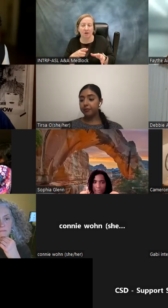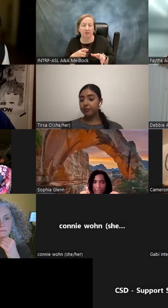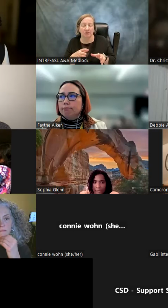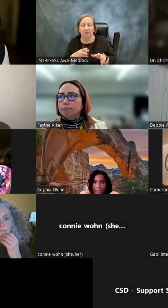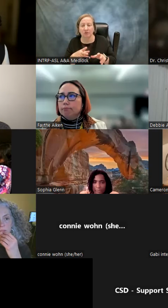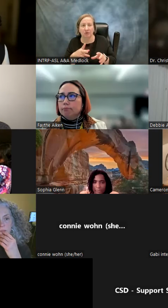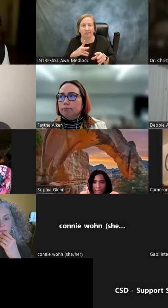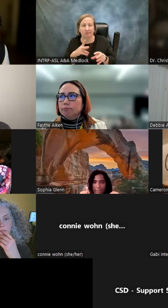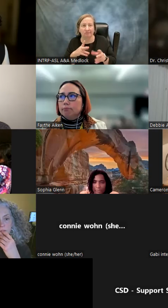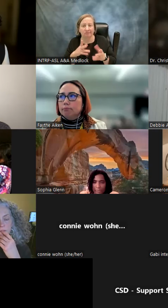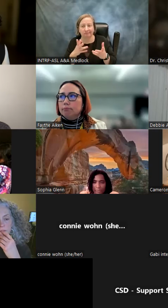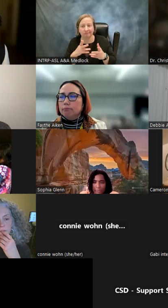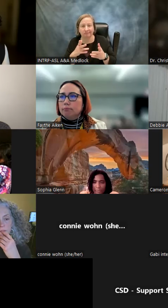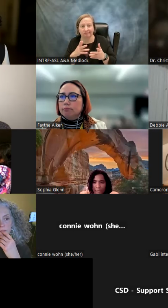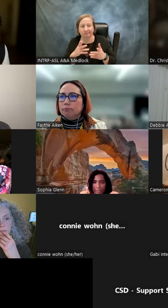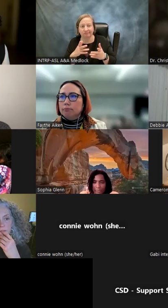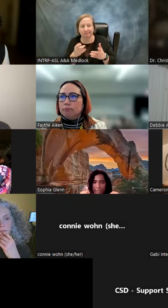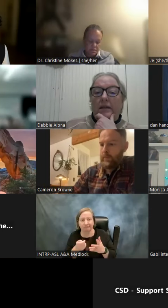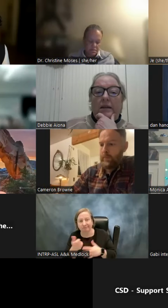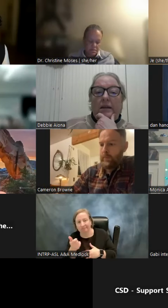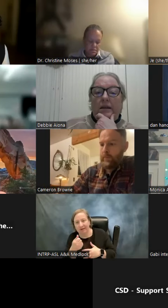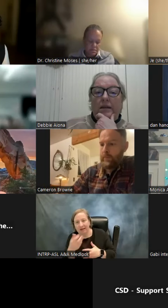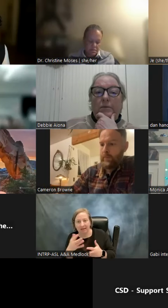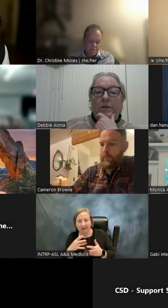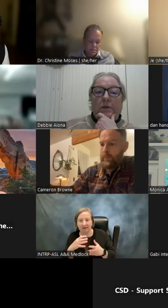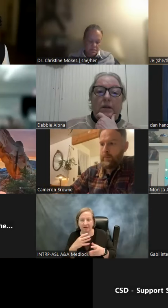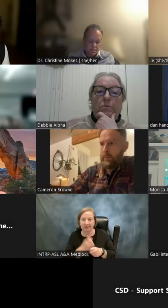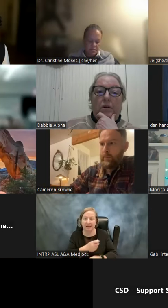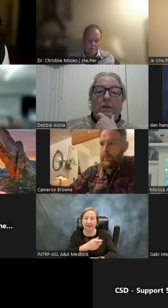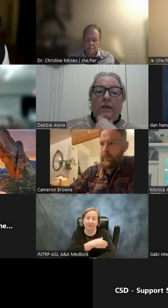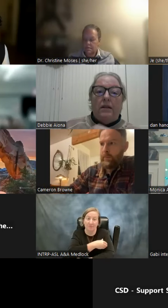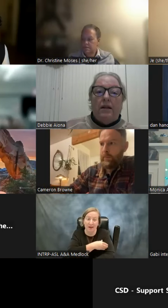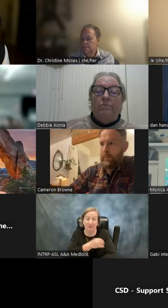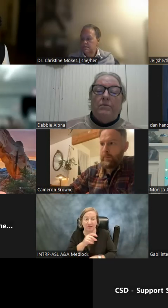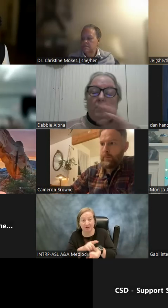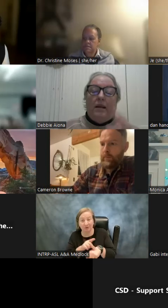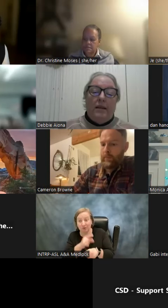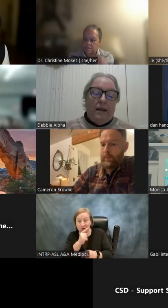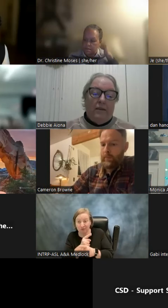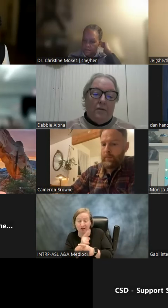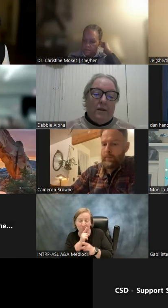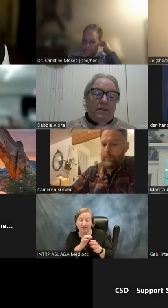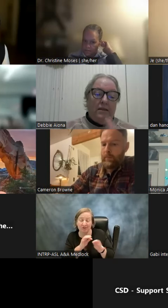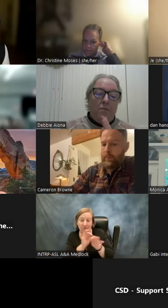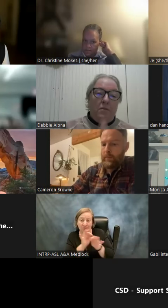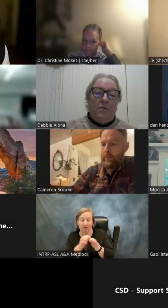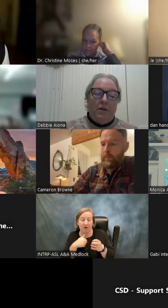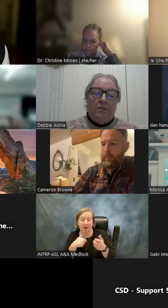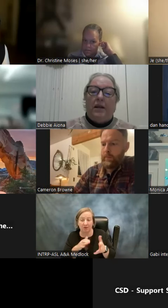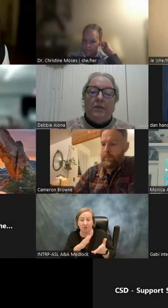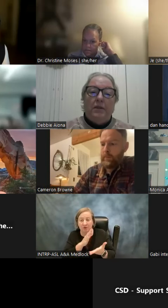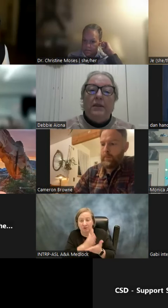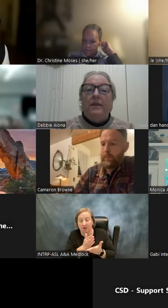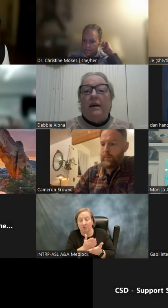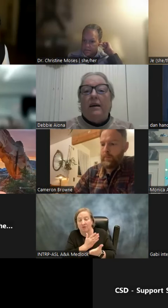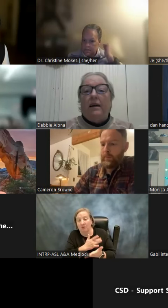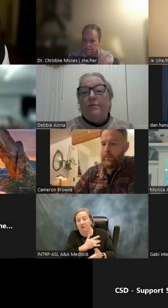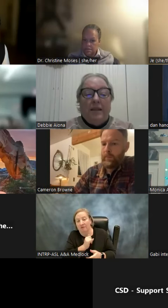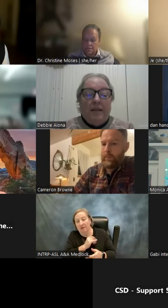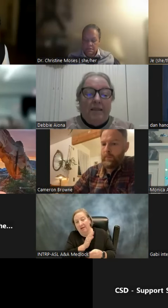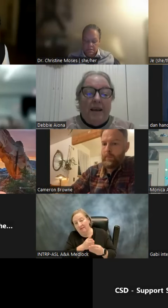these things. That getting the powers and duties right is really important. And I don't want to stop before we feel like we're really